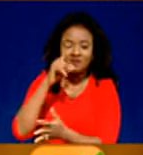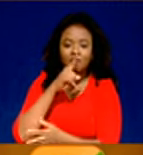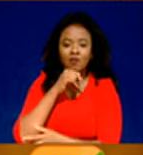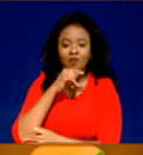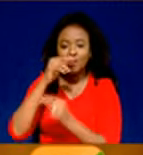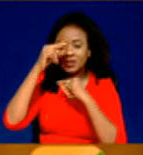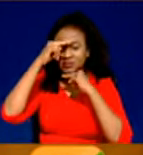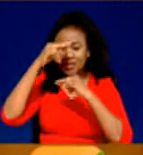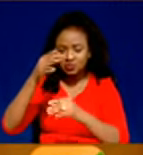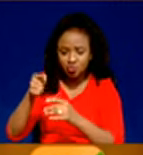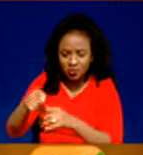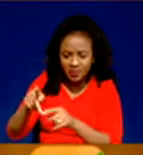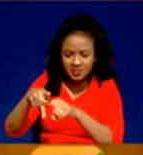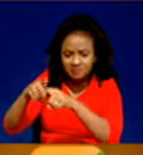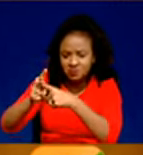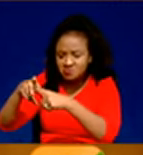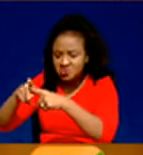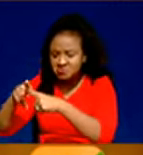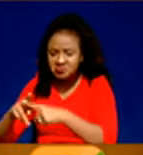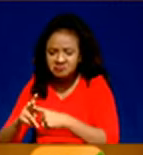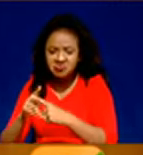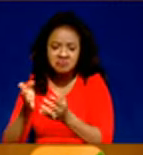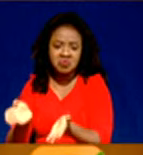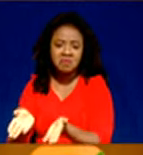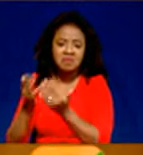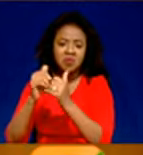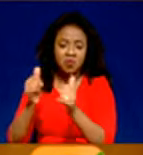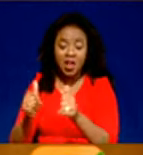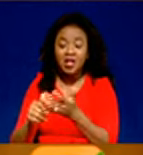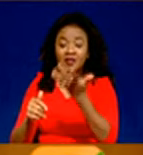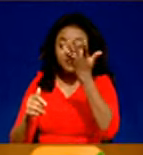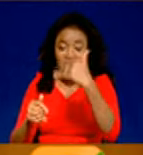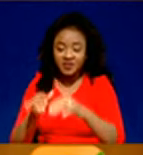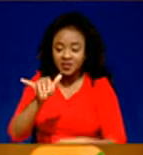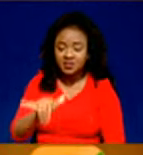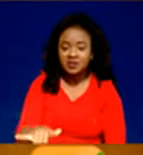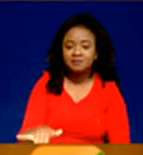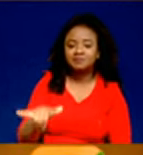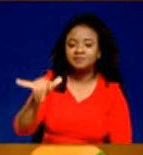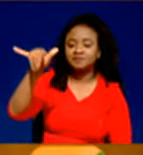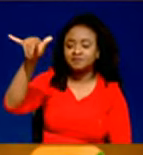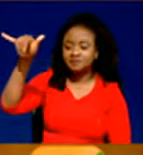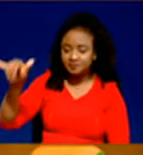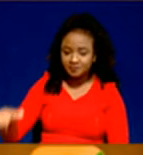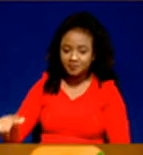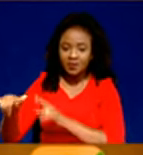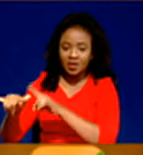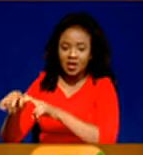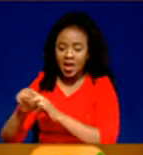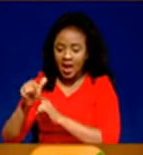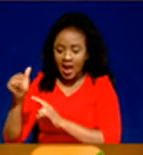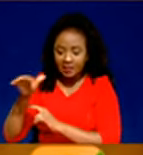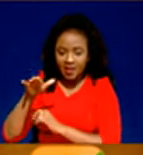School. He then departed Chesegon for the recruits training